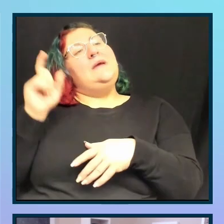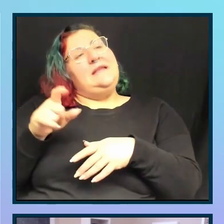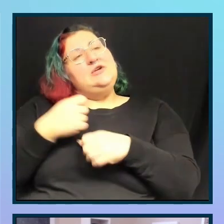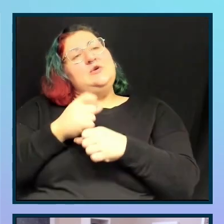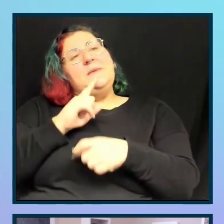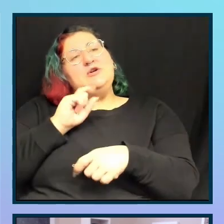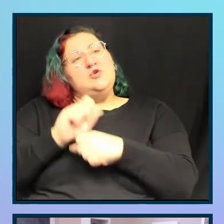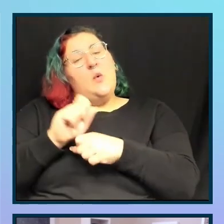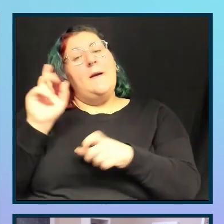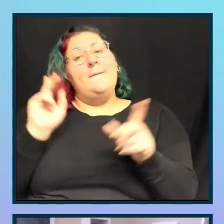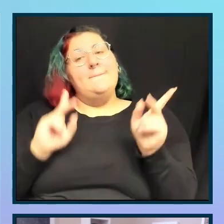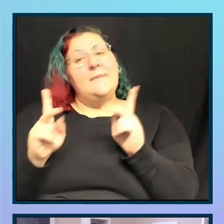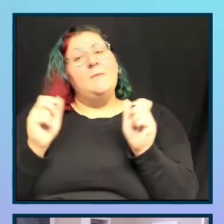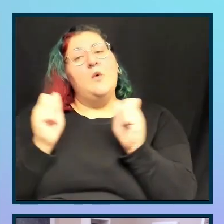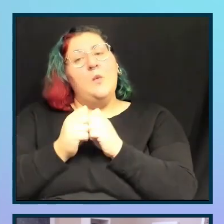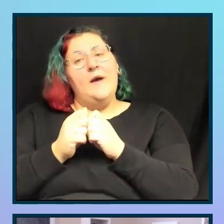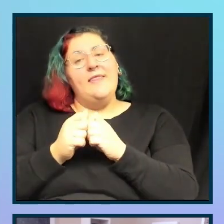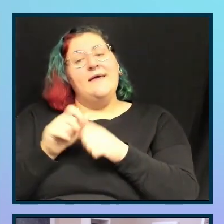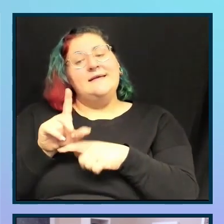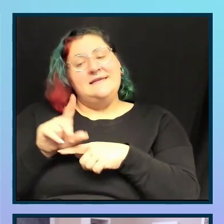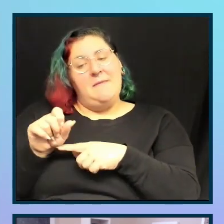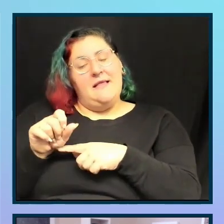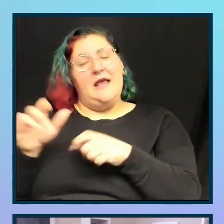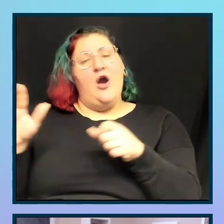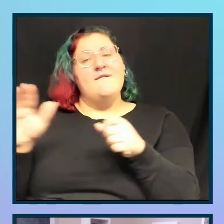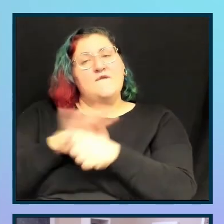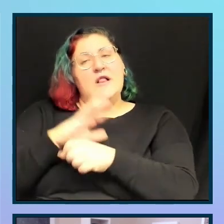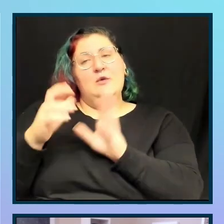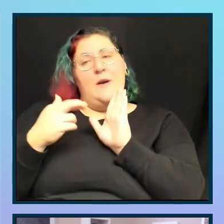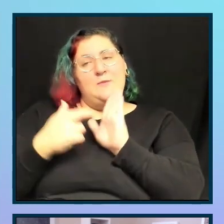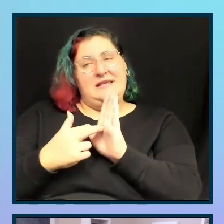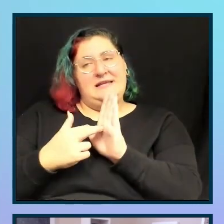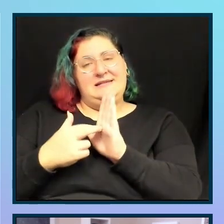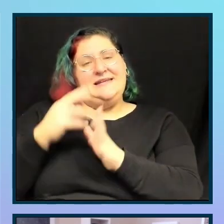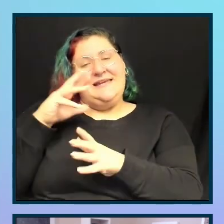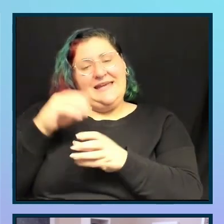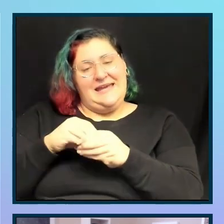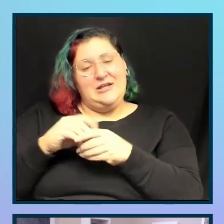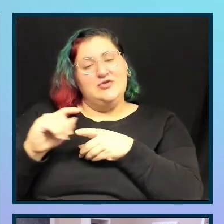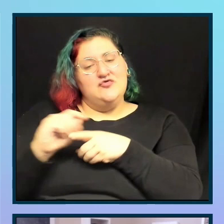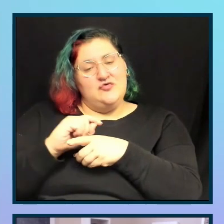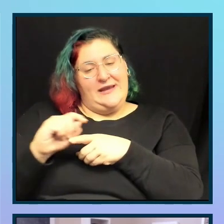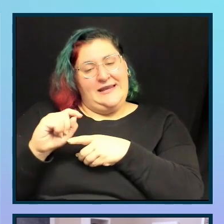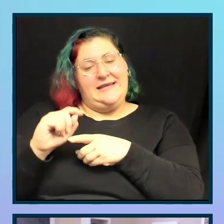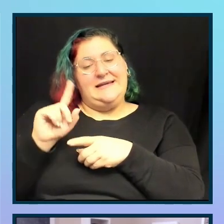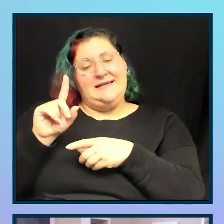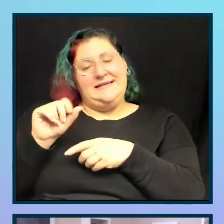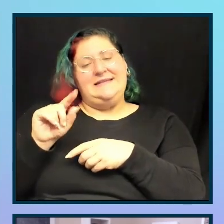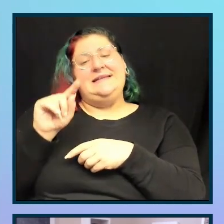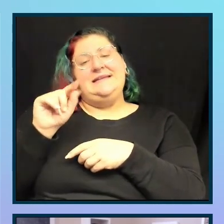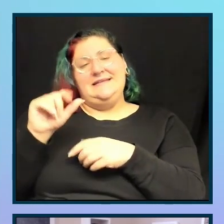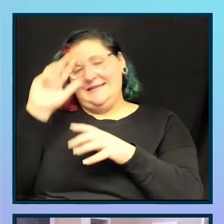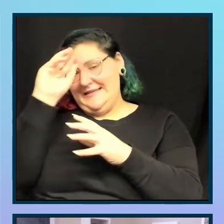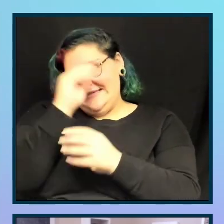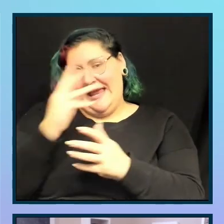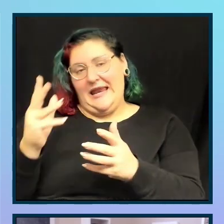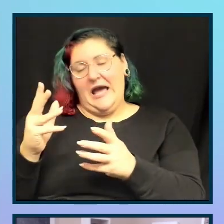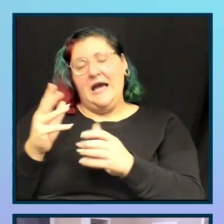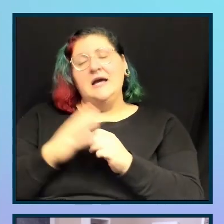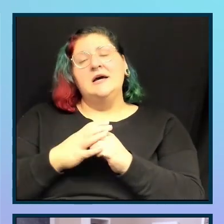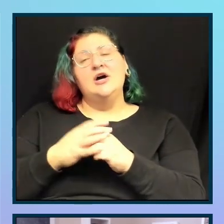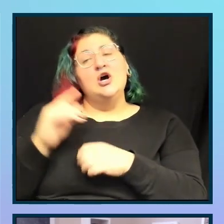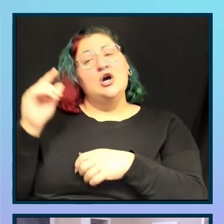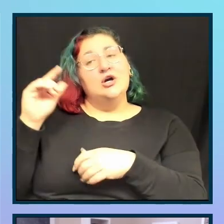fully represented in training data. That goes with things like Google is running Project